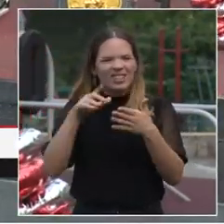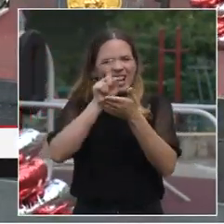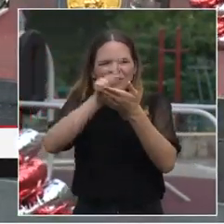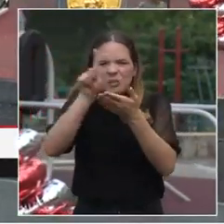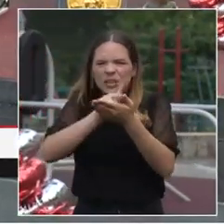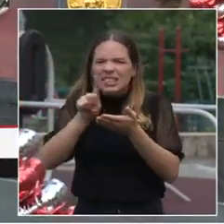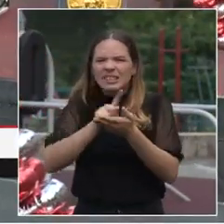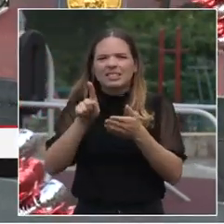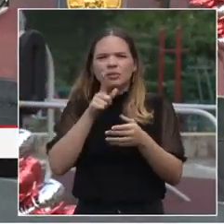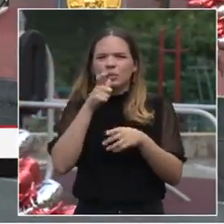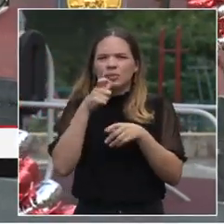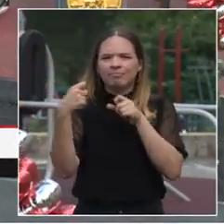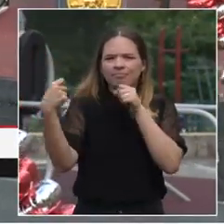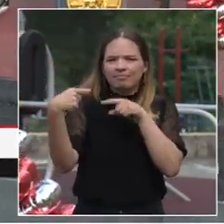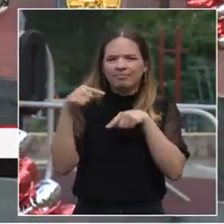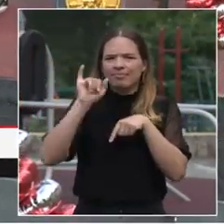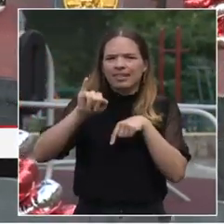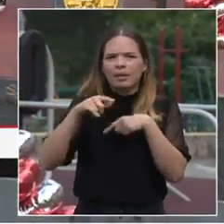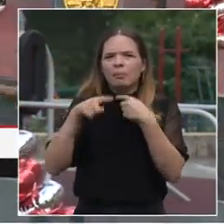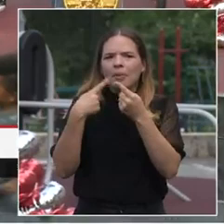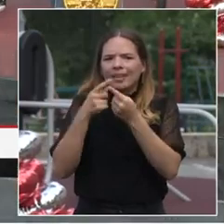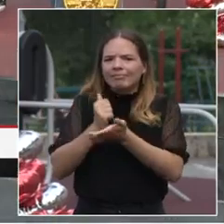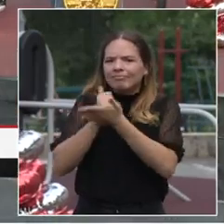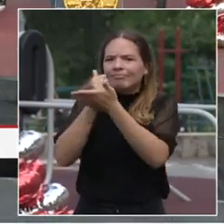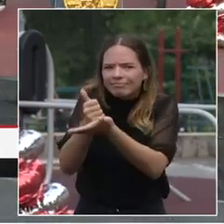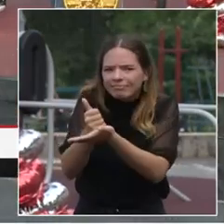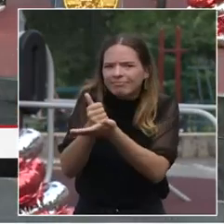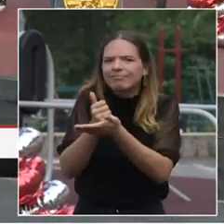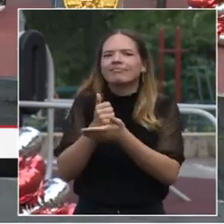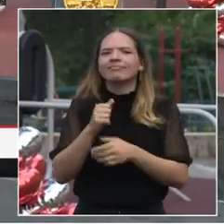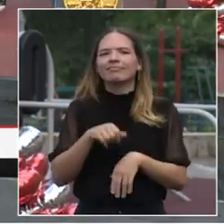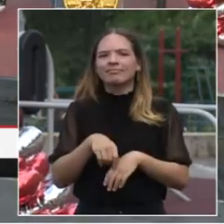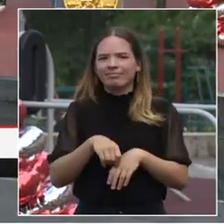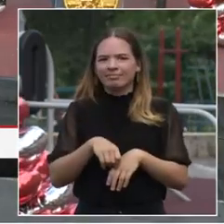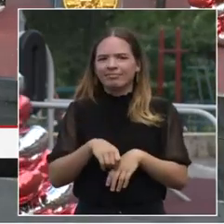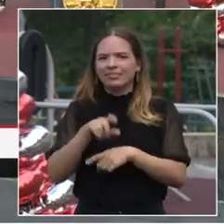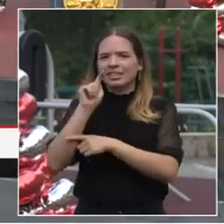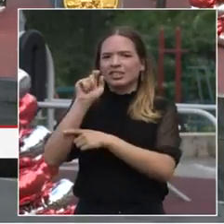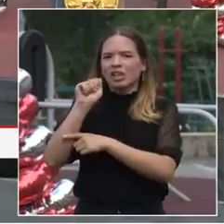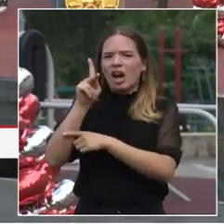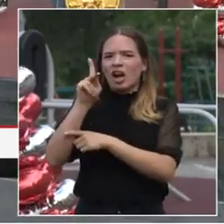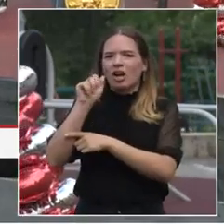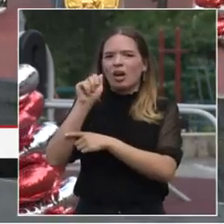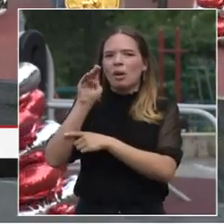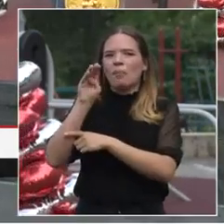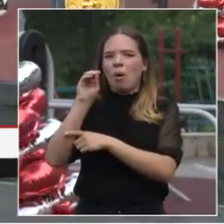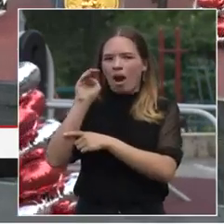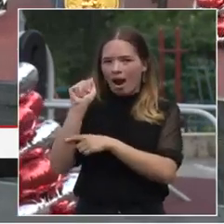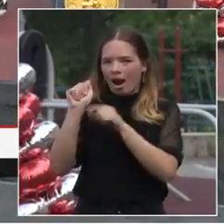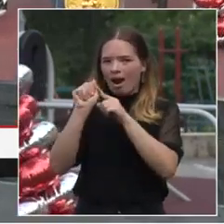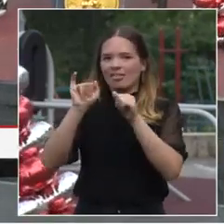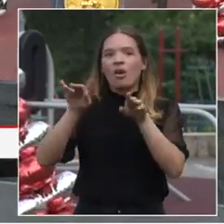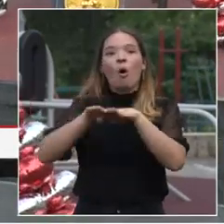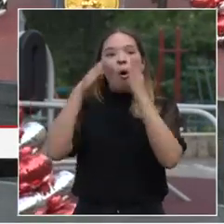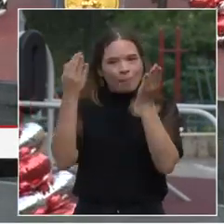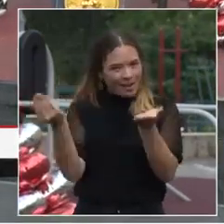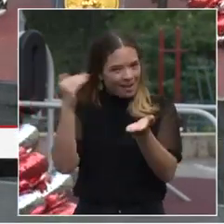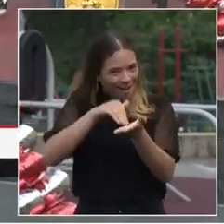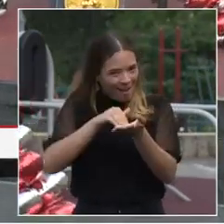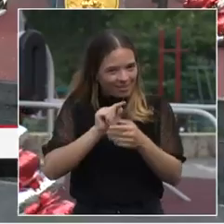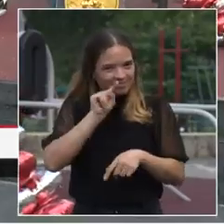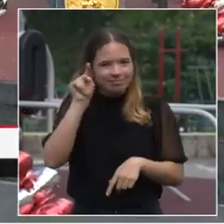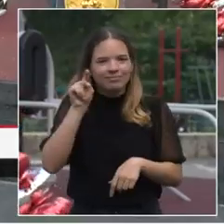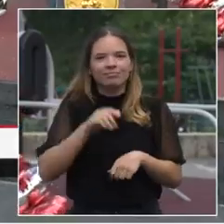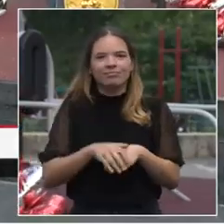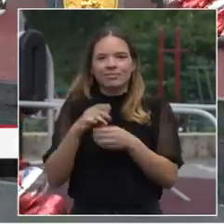pinging us about something. And I'm happy to report that Tacoma is reopened. So, we can now discuss some other issues. So I'm